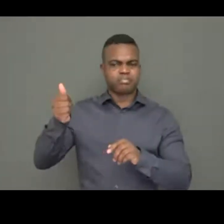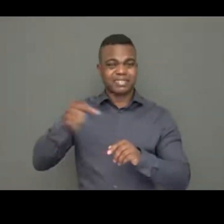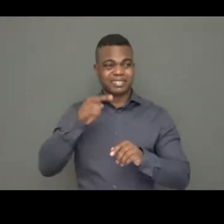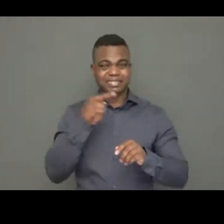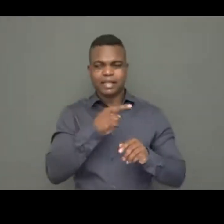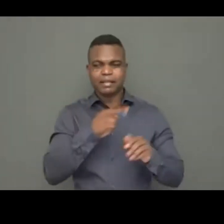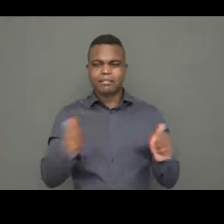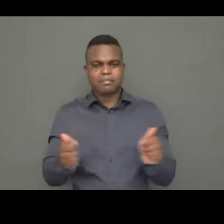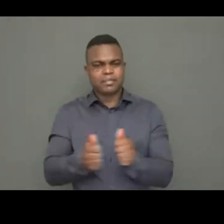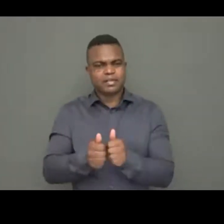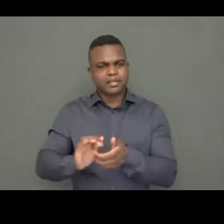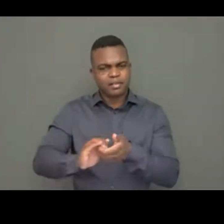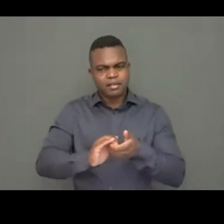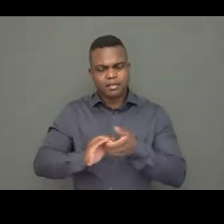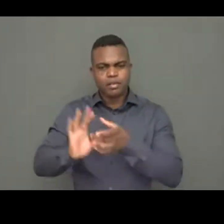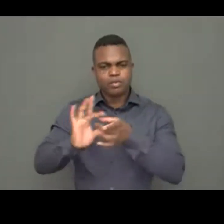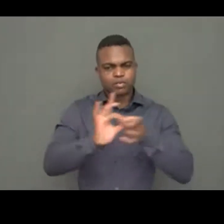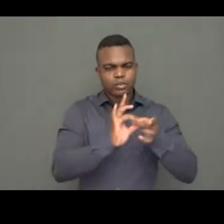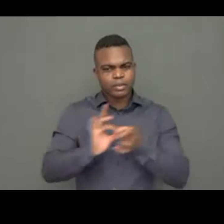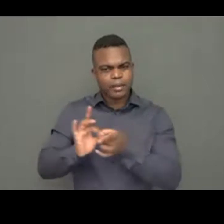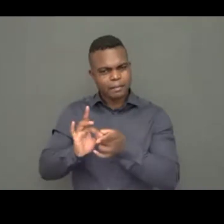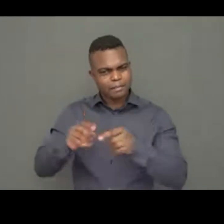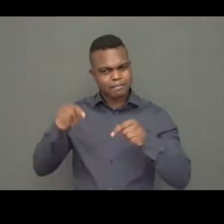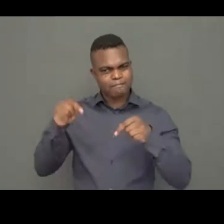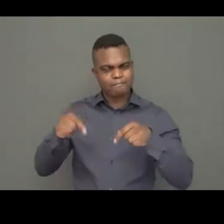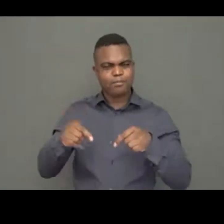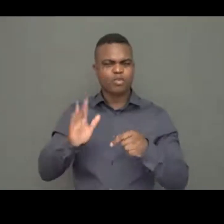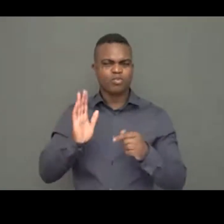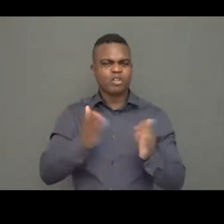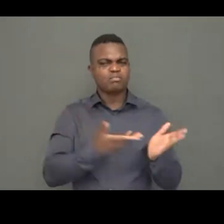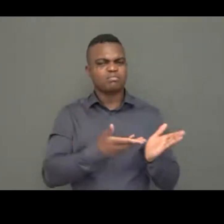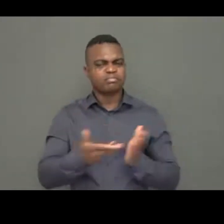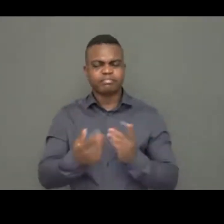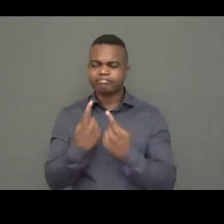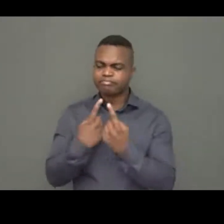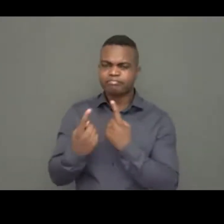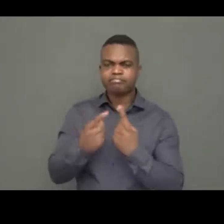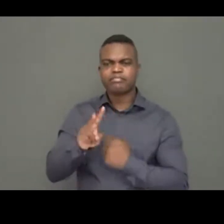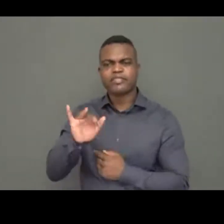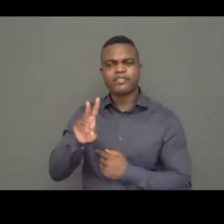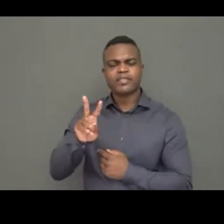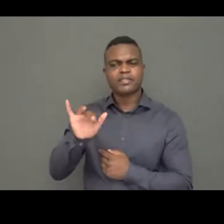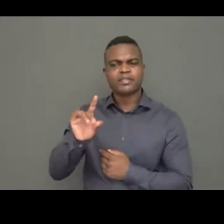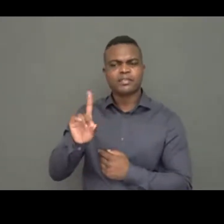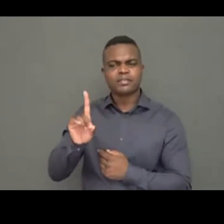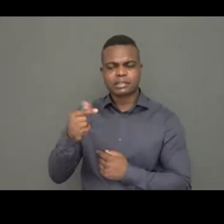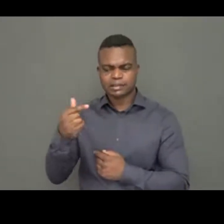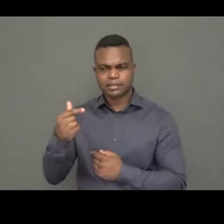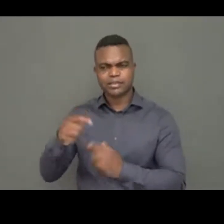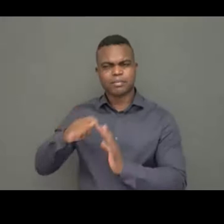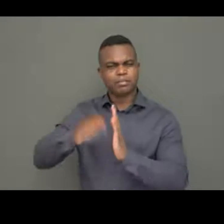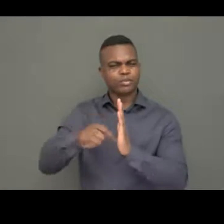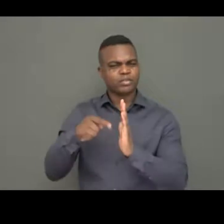and its overall goal and objective. Katherine is the director, as I said, of the